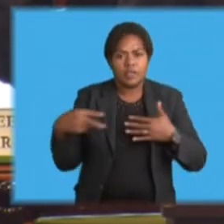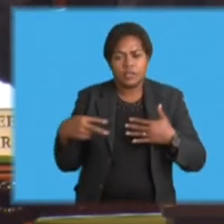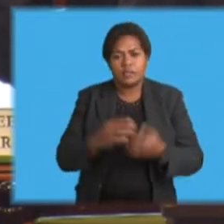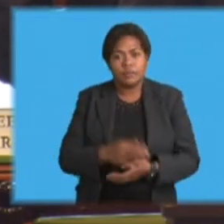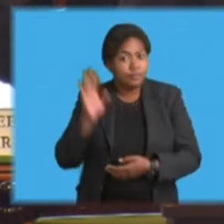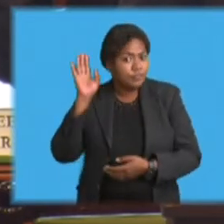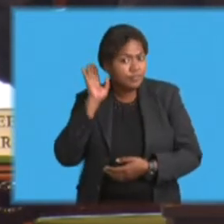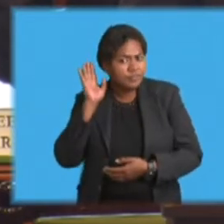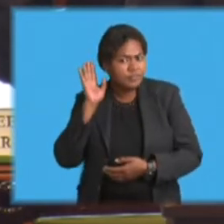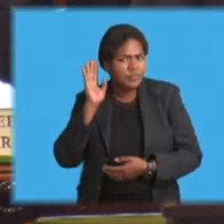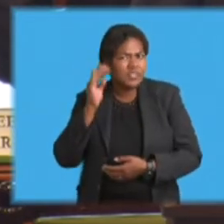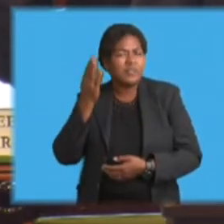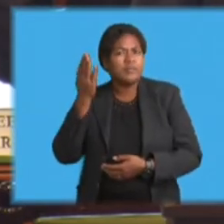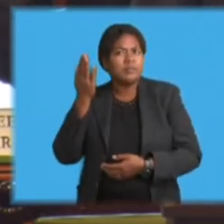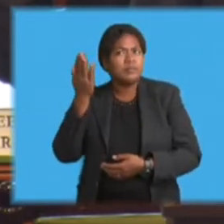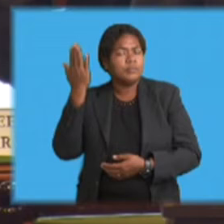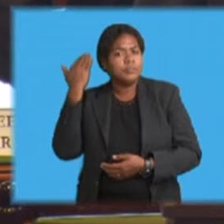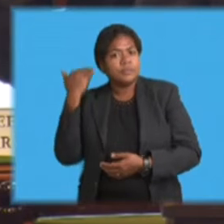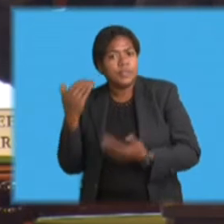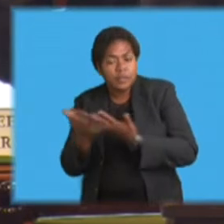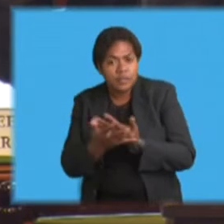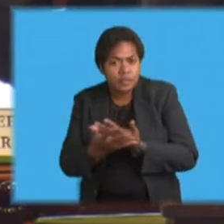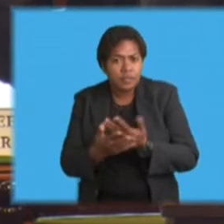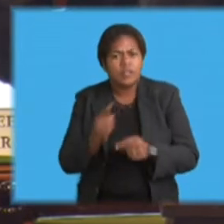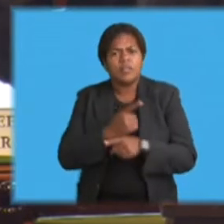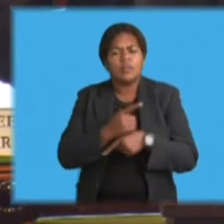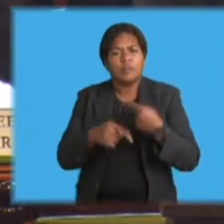the past few sessions where people have talked about figures